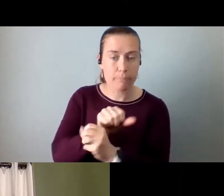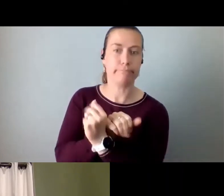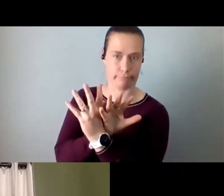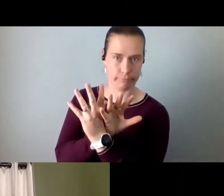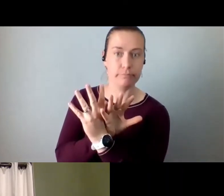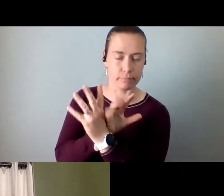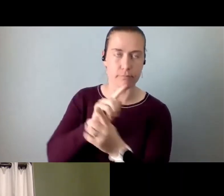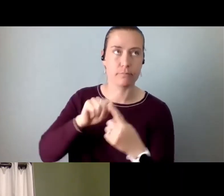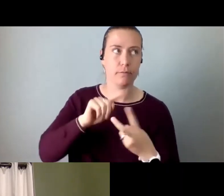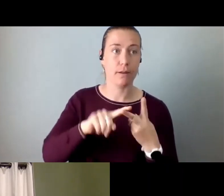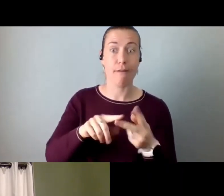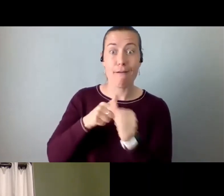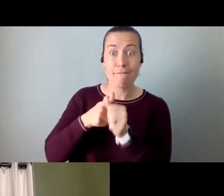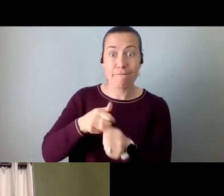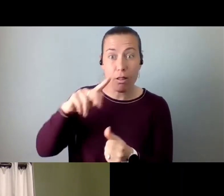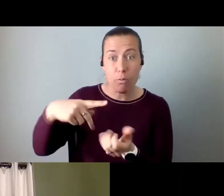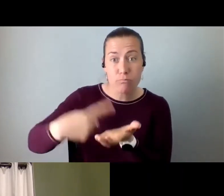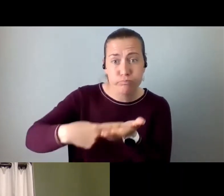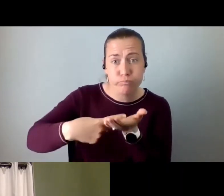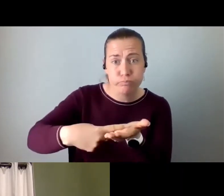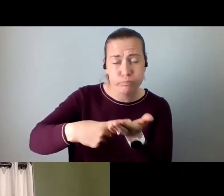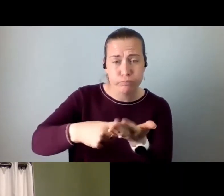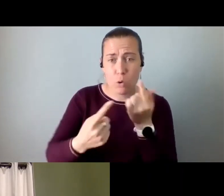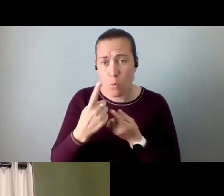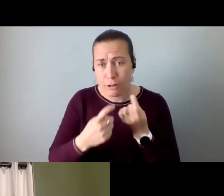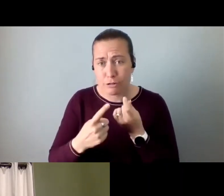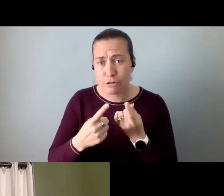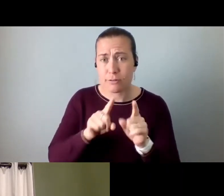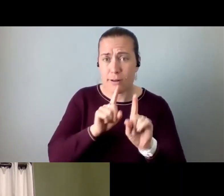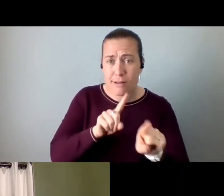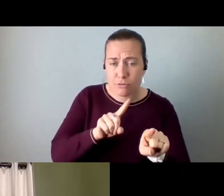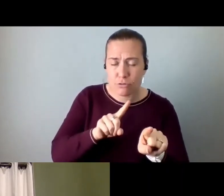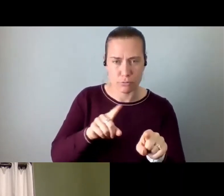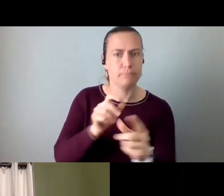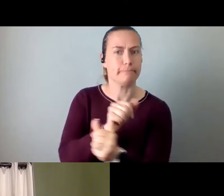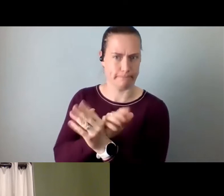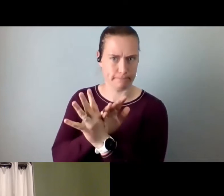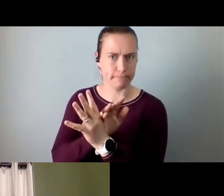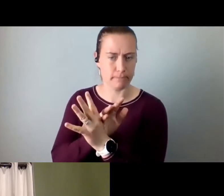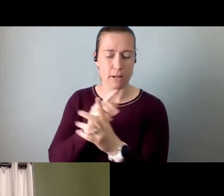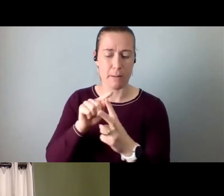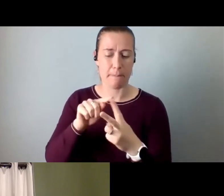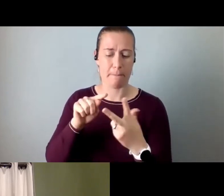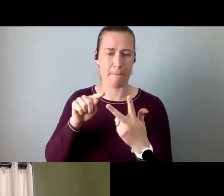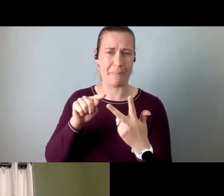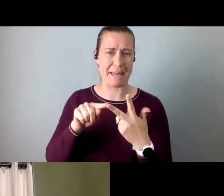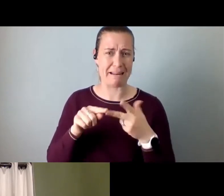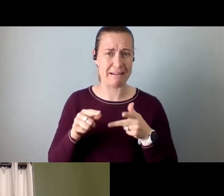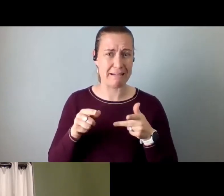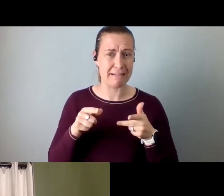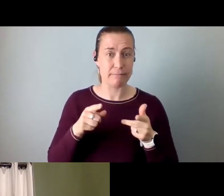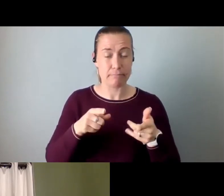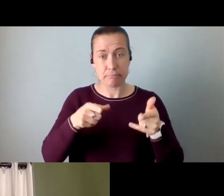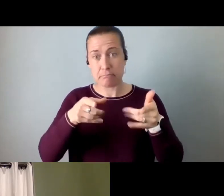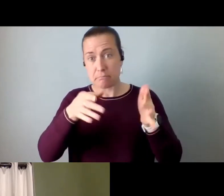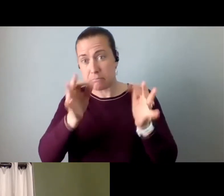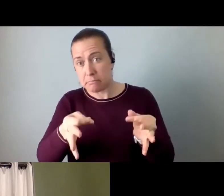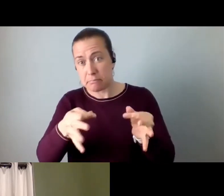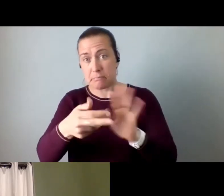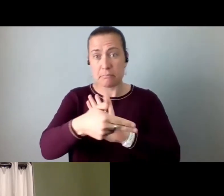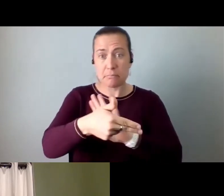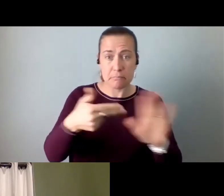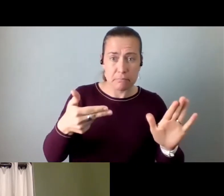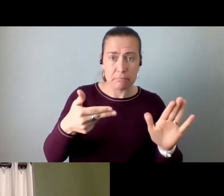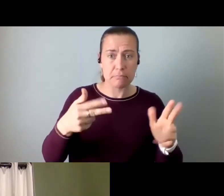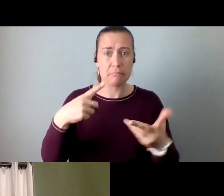We could do follow-up discussions and questions via telehealth, but we really couldn't do management decisions and discuss surgery